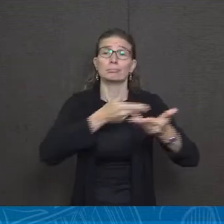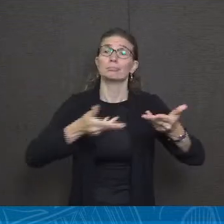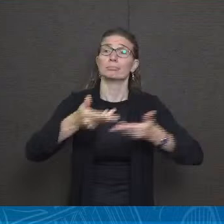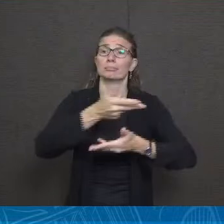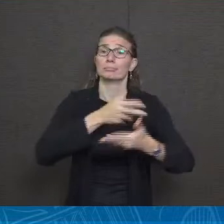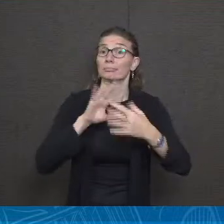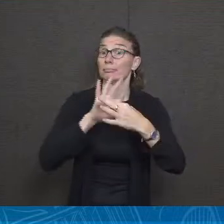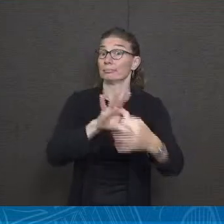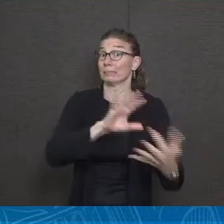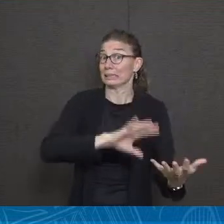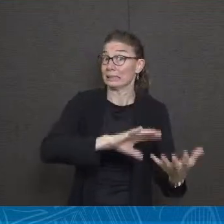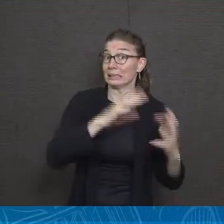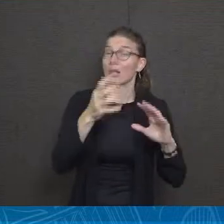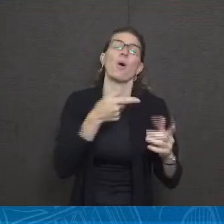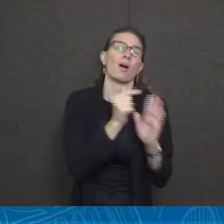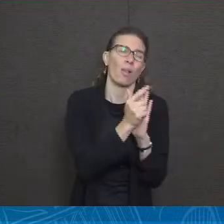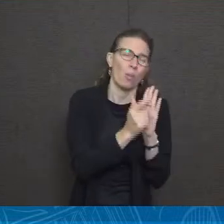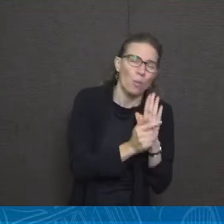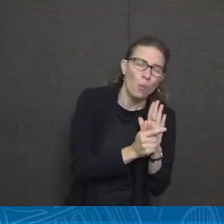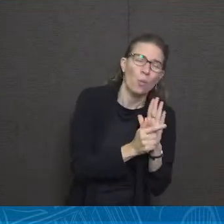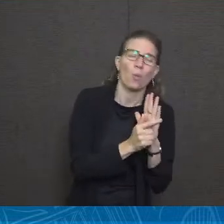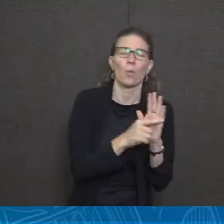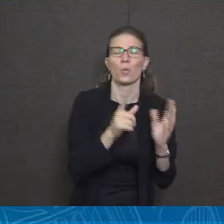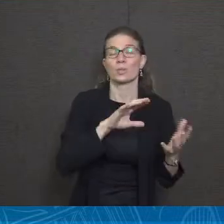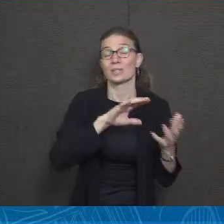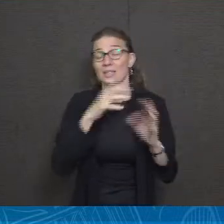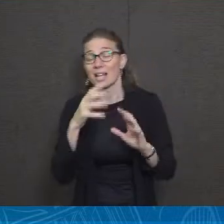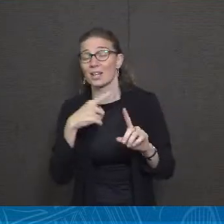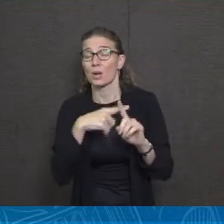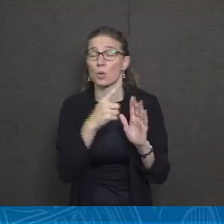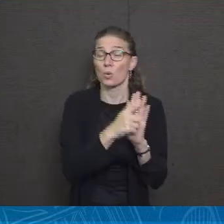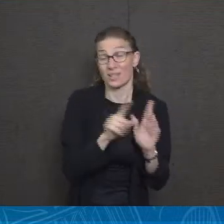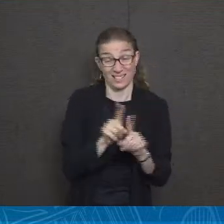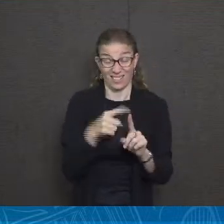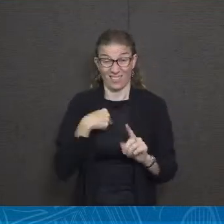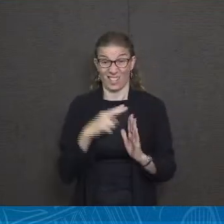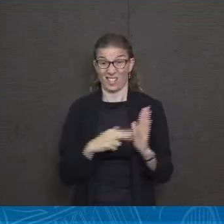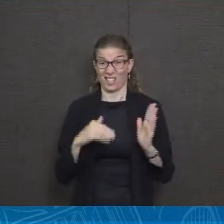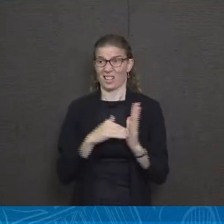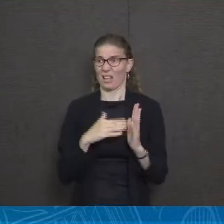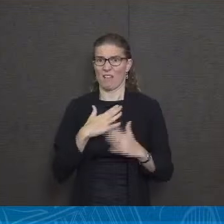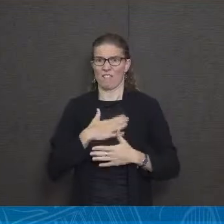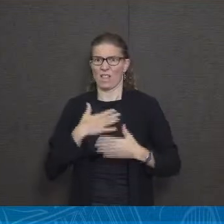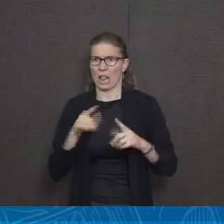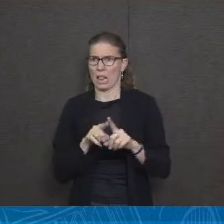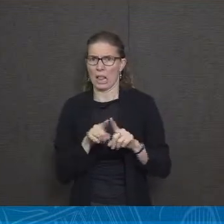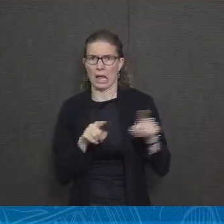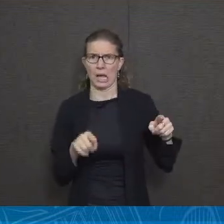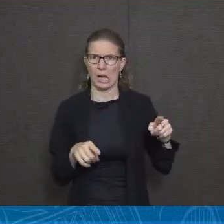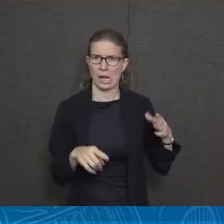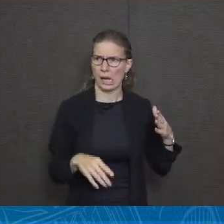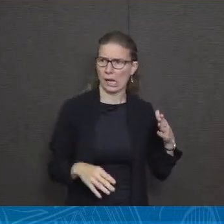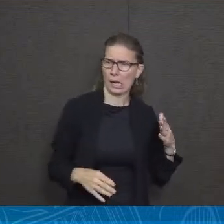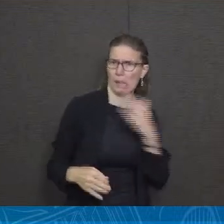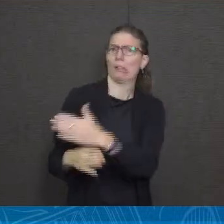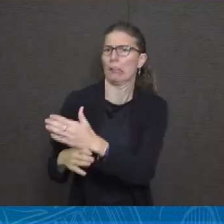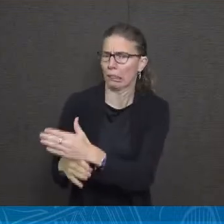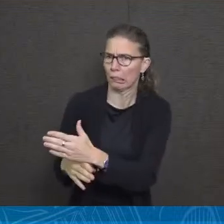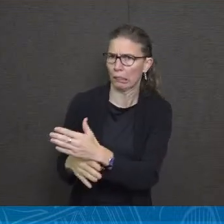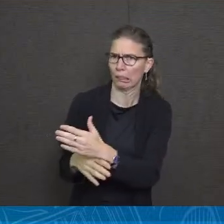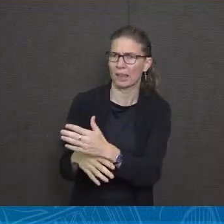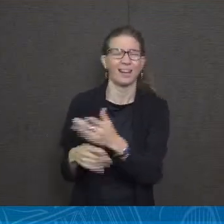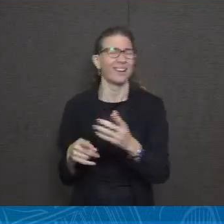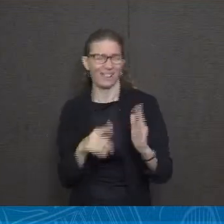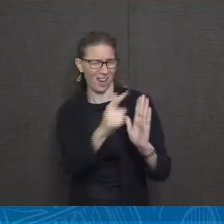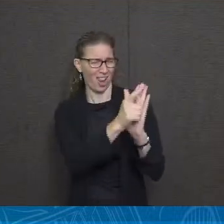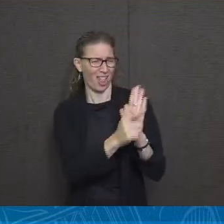we talk about law and its role in disasters, it's seen as an enemy, something that gets in the way. We don't want law, get out of the